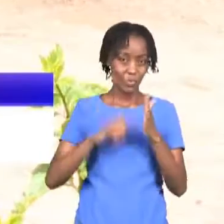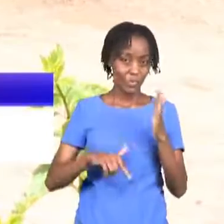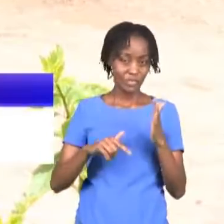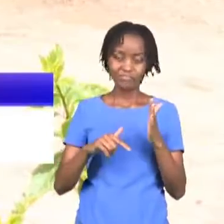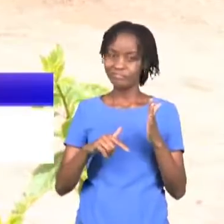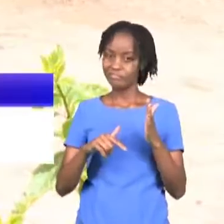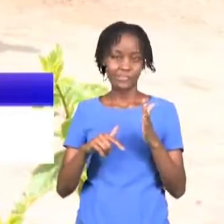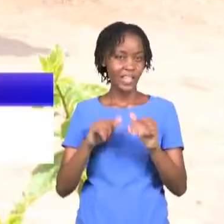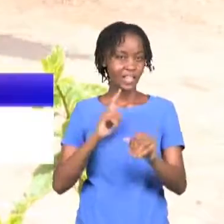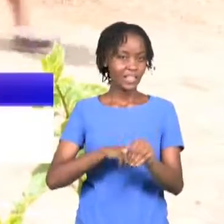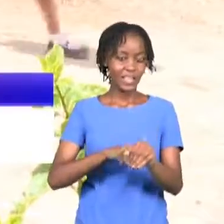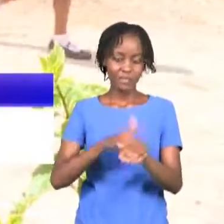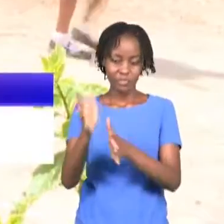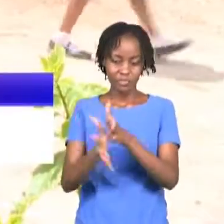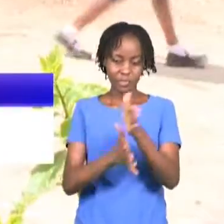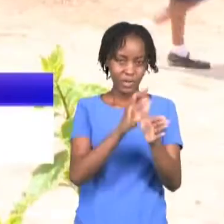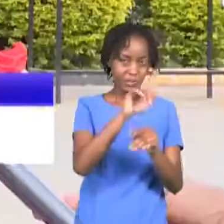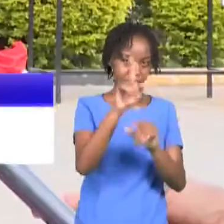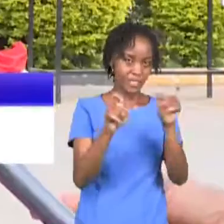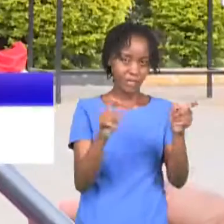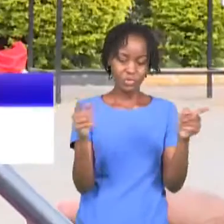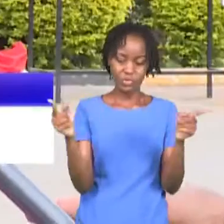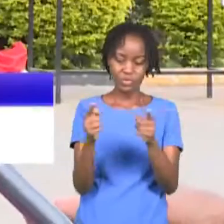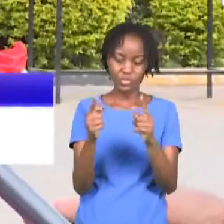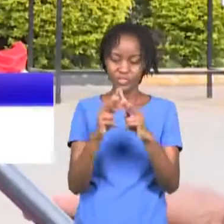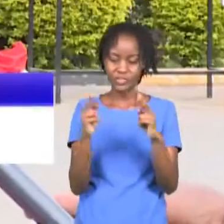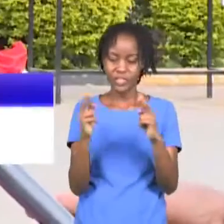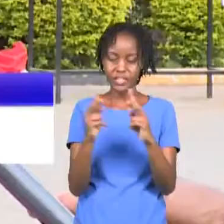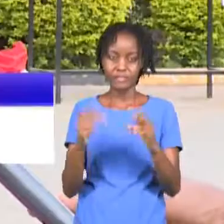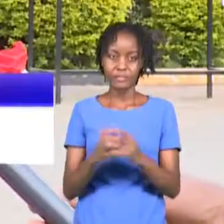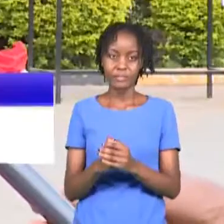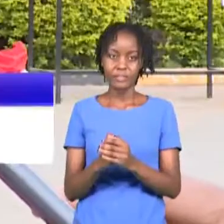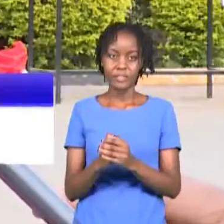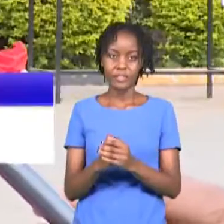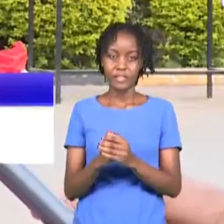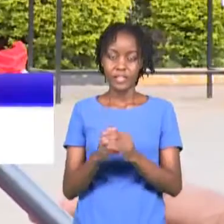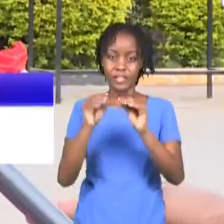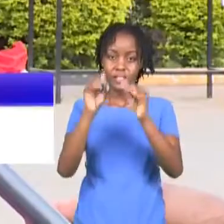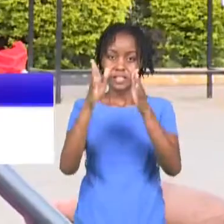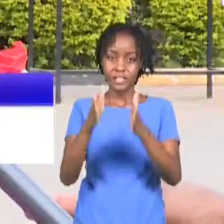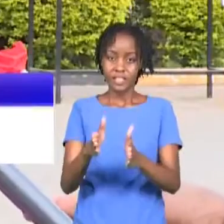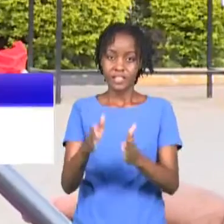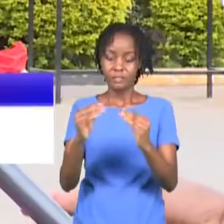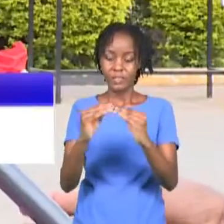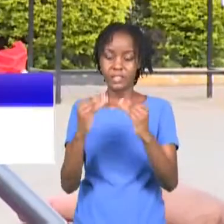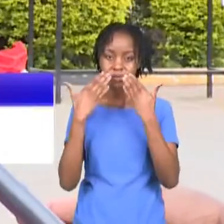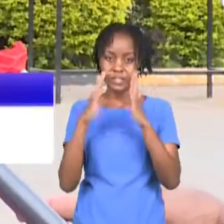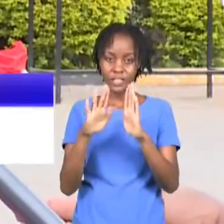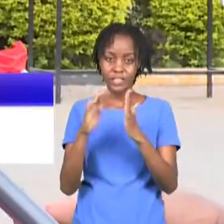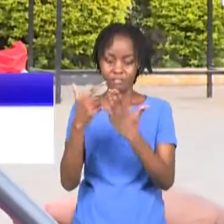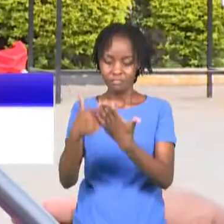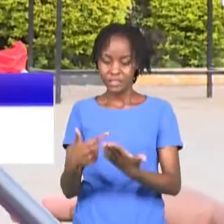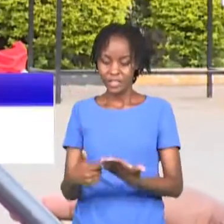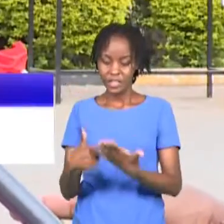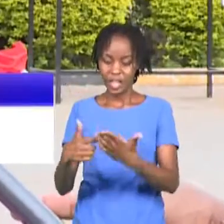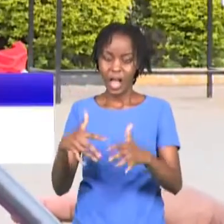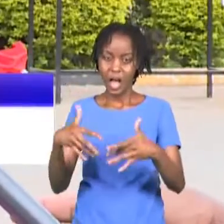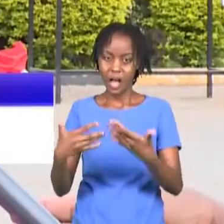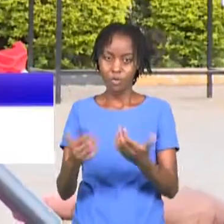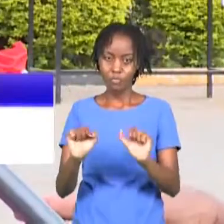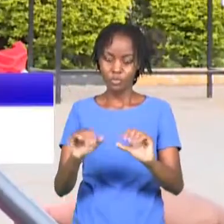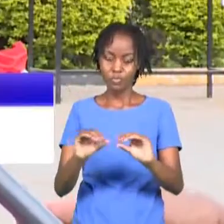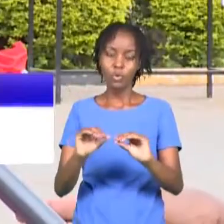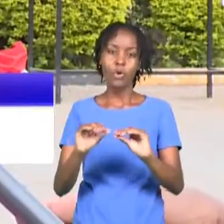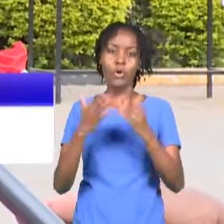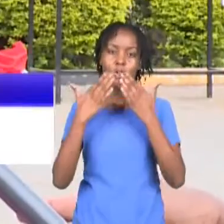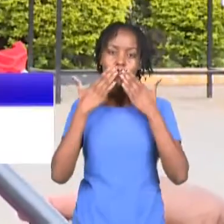for the preparation is very short. As teachers, we have already met and discussed on how we are going to ensure that we have covered that syllabus.